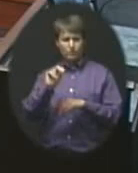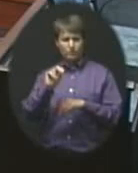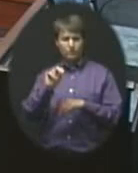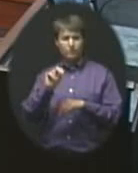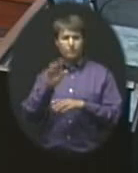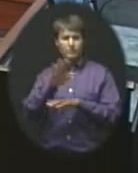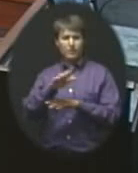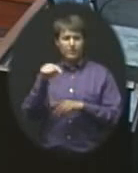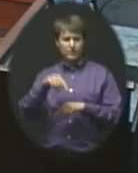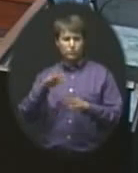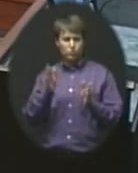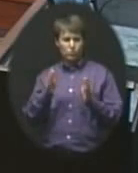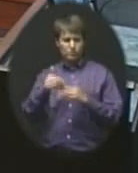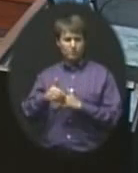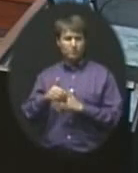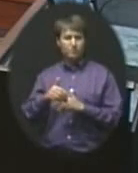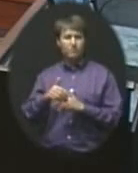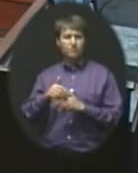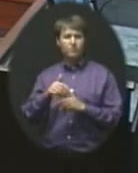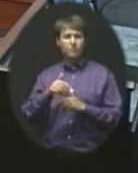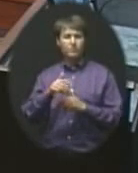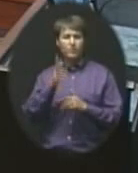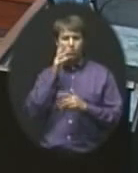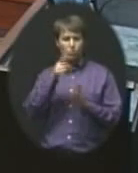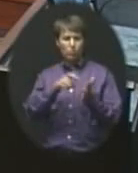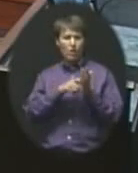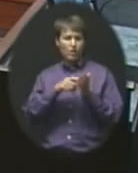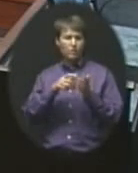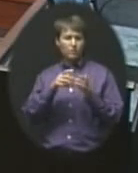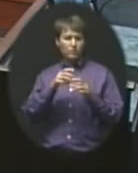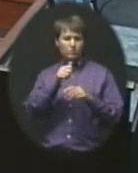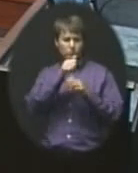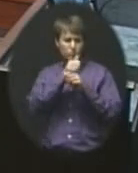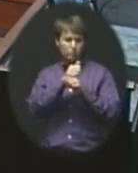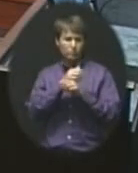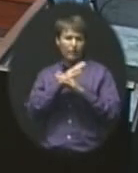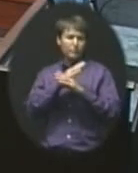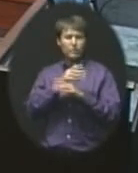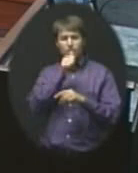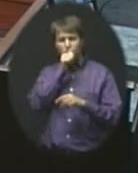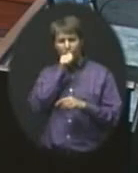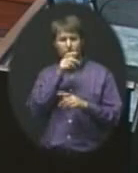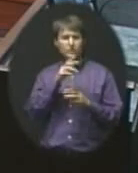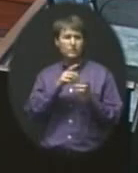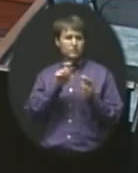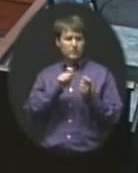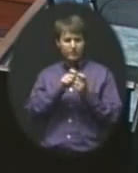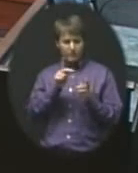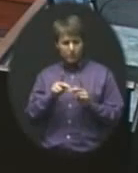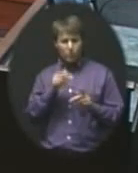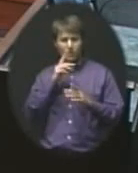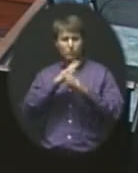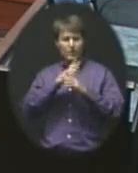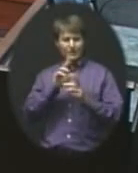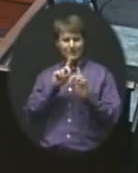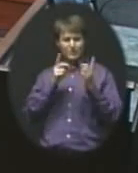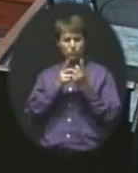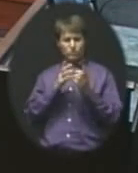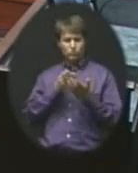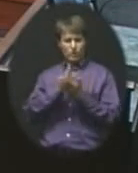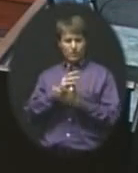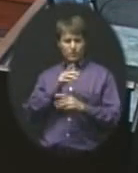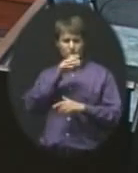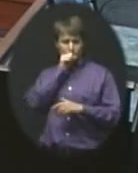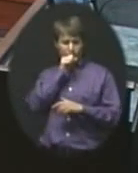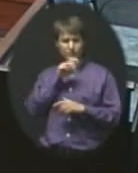8:30 p.m. in this room. The executive session is required in order to protect the privacy interests of the individuals to be discussed and to protect the district's right to the confidentiality